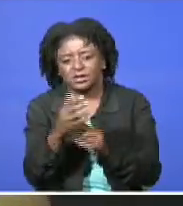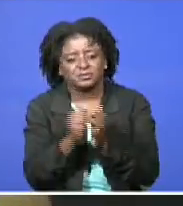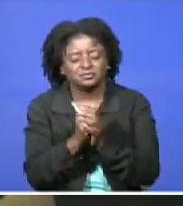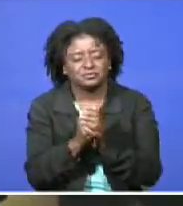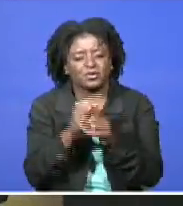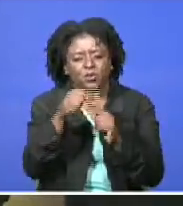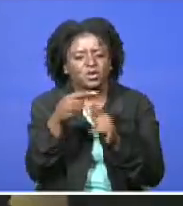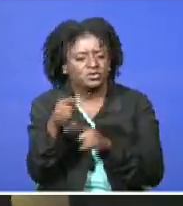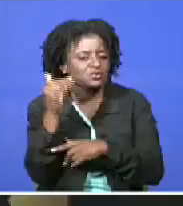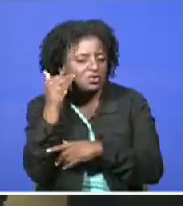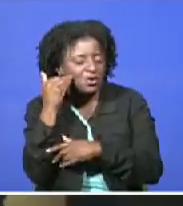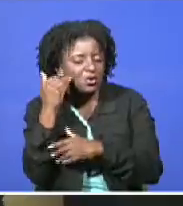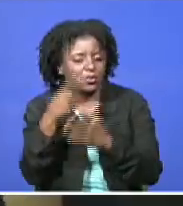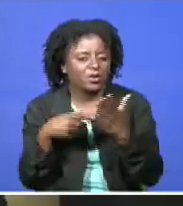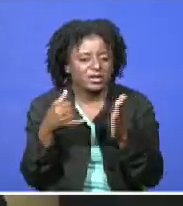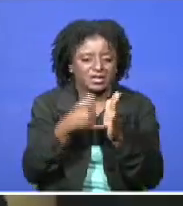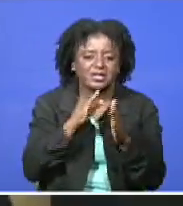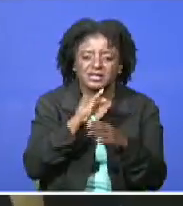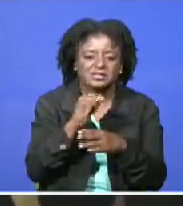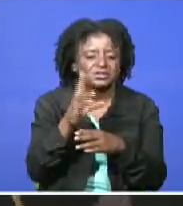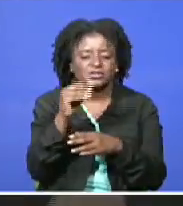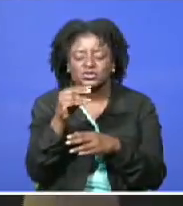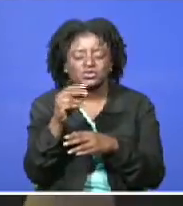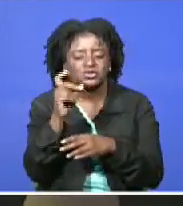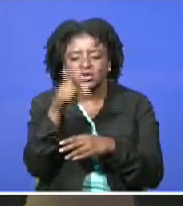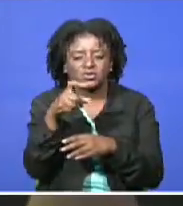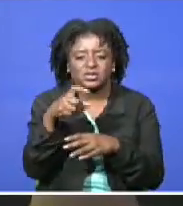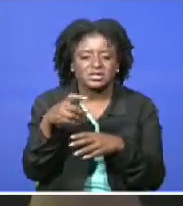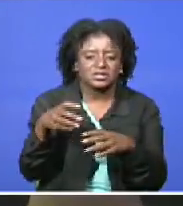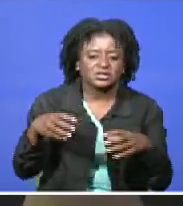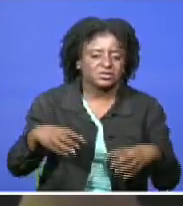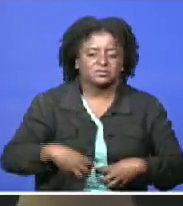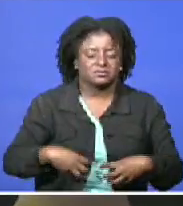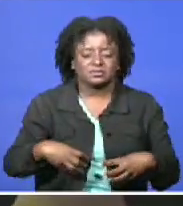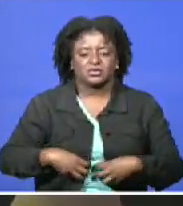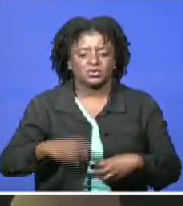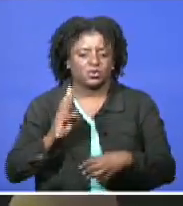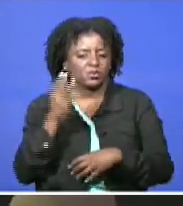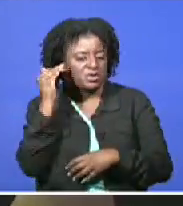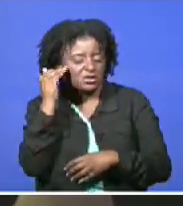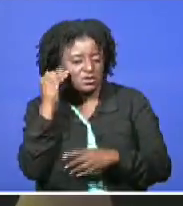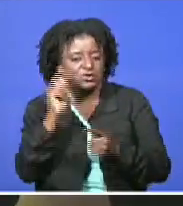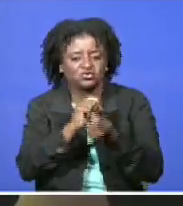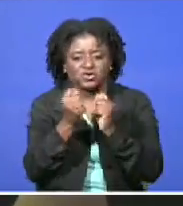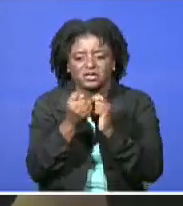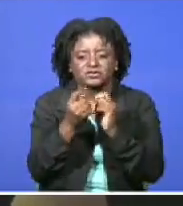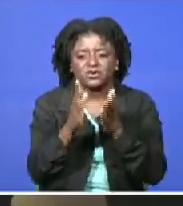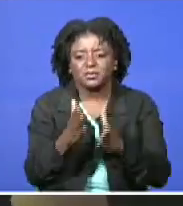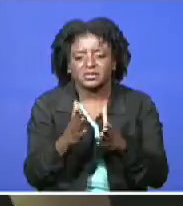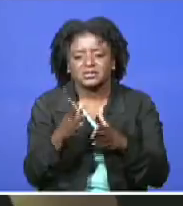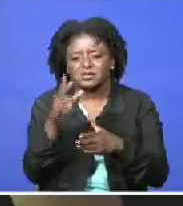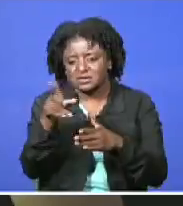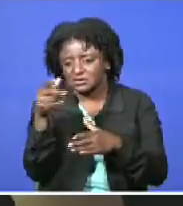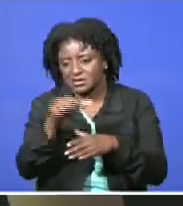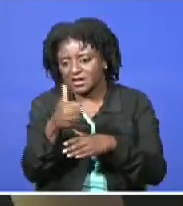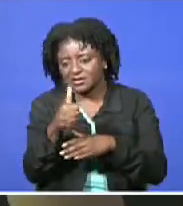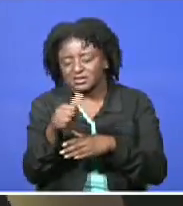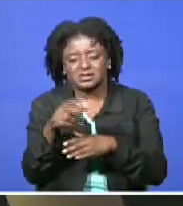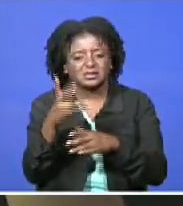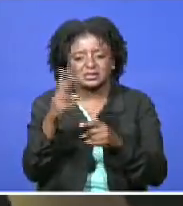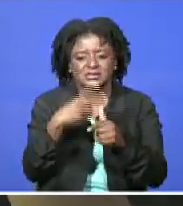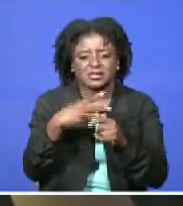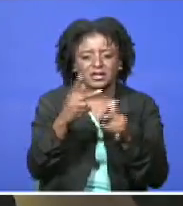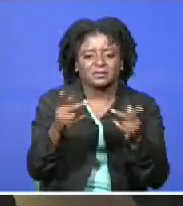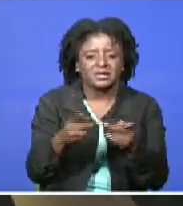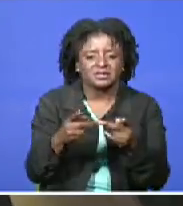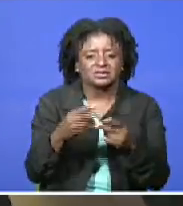When you know what it is, no need to brag. We know that the Transformers, the rest of them, they're second place. There'll be a sea of red, Lone